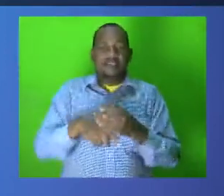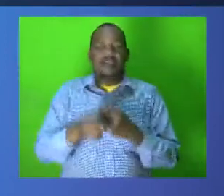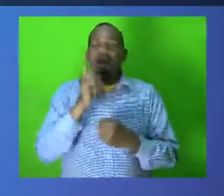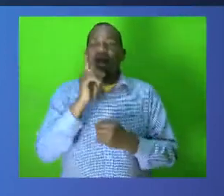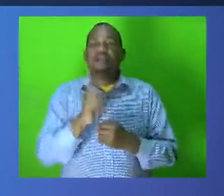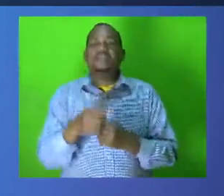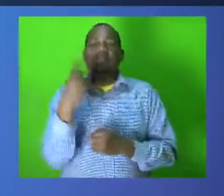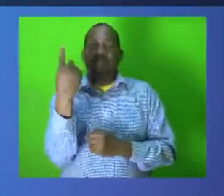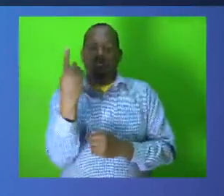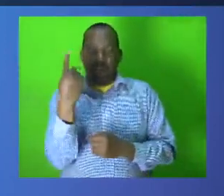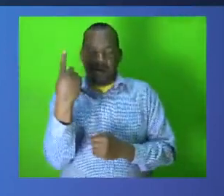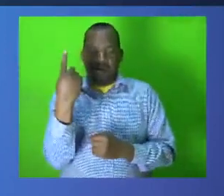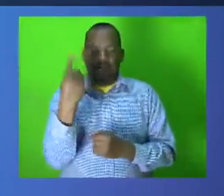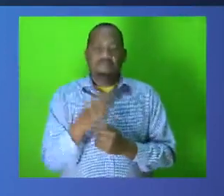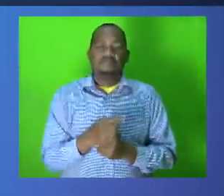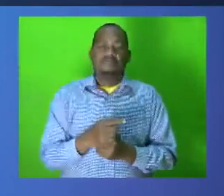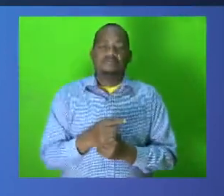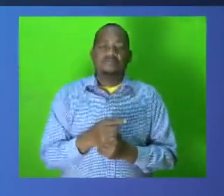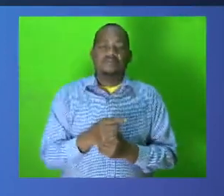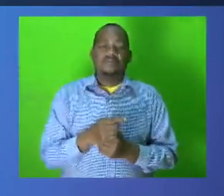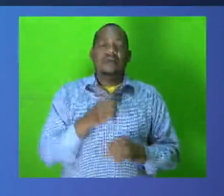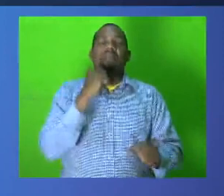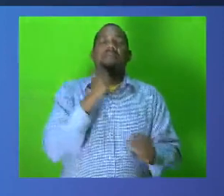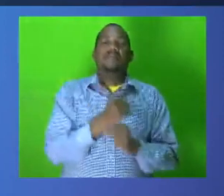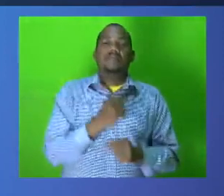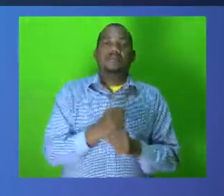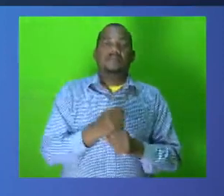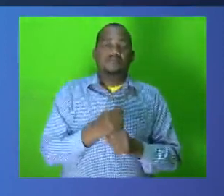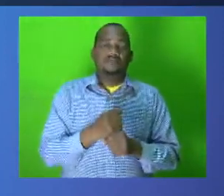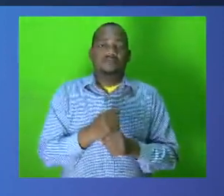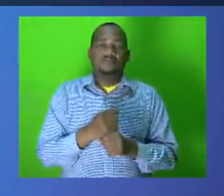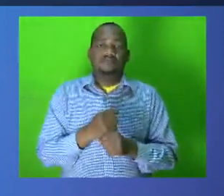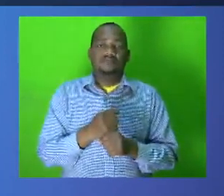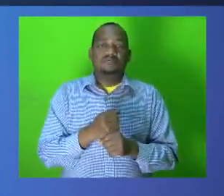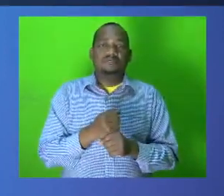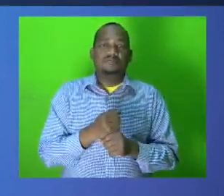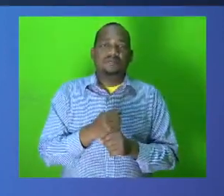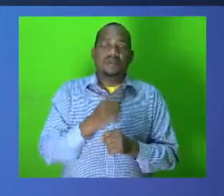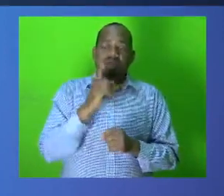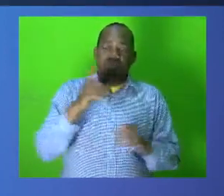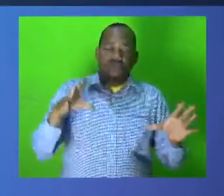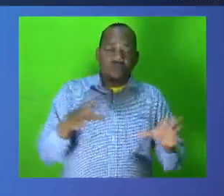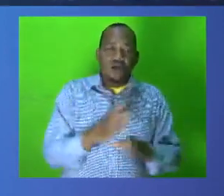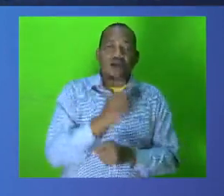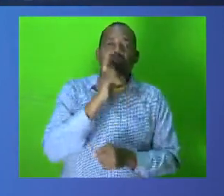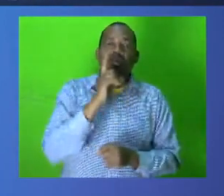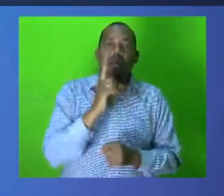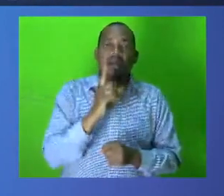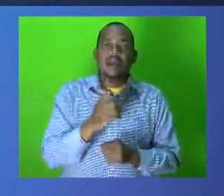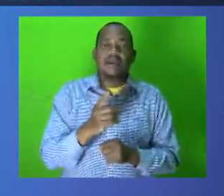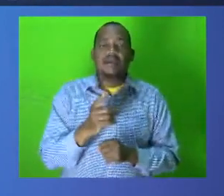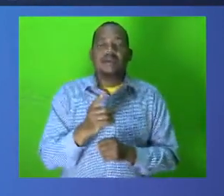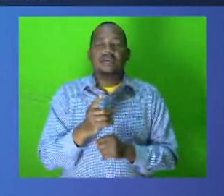additional knowledge of something. So that is the aim of research, objective of research. For